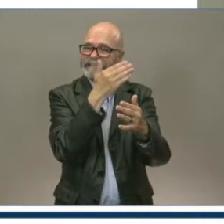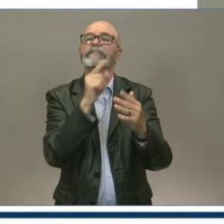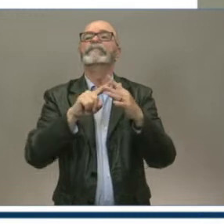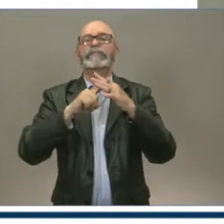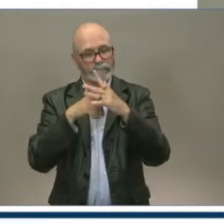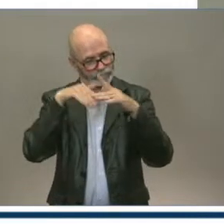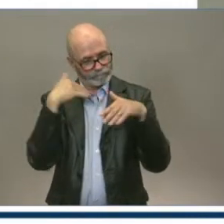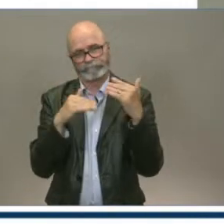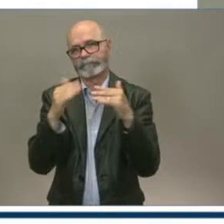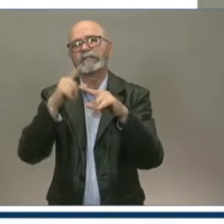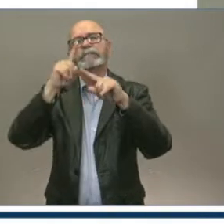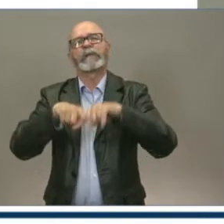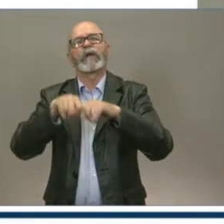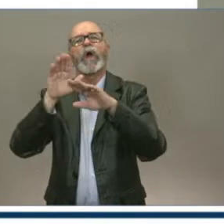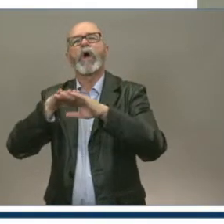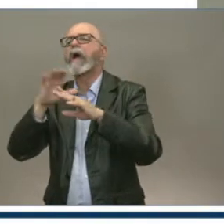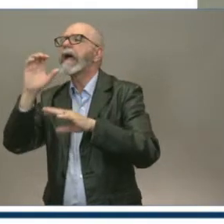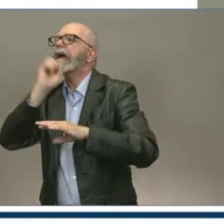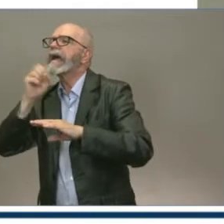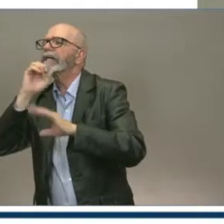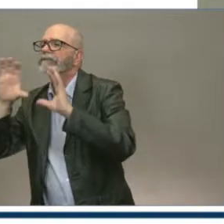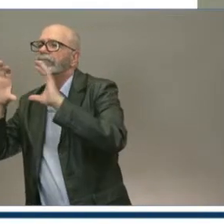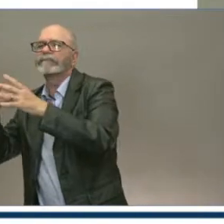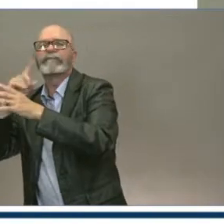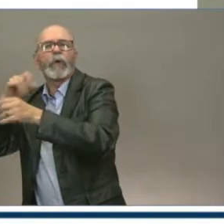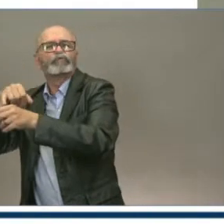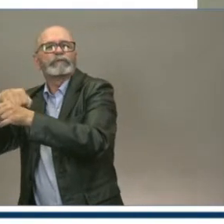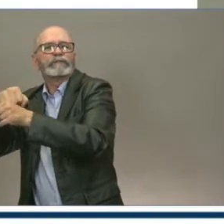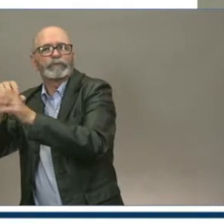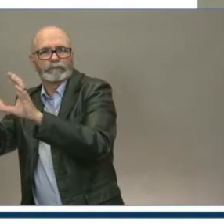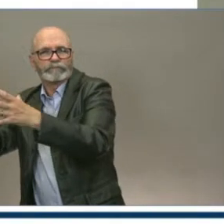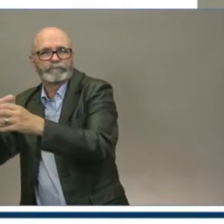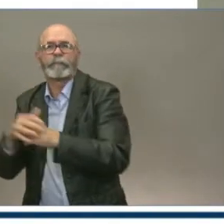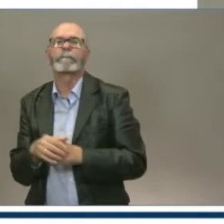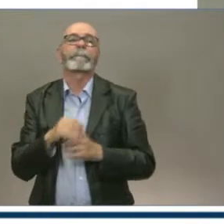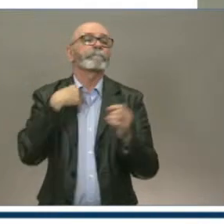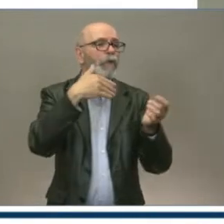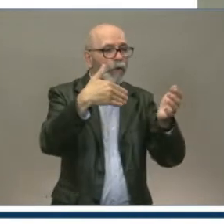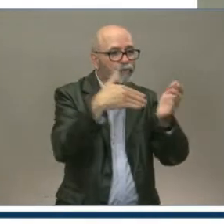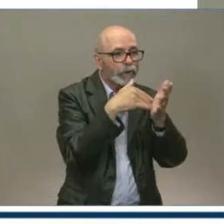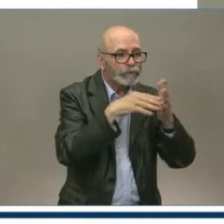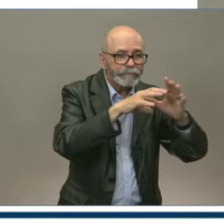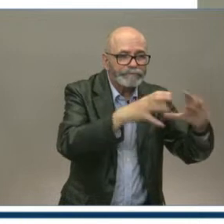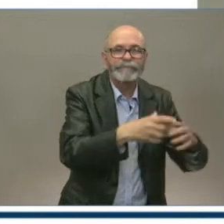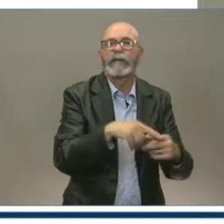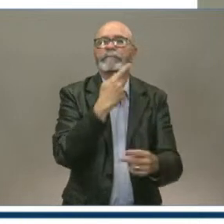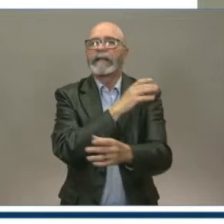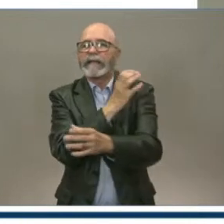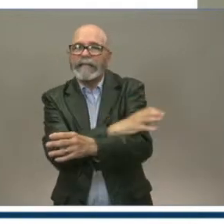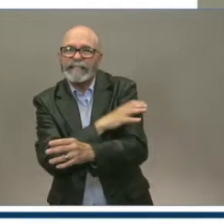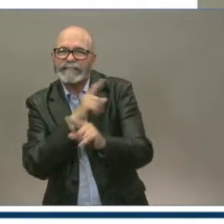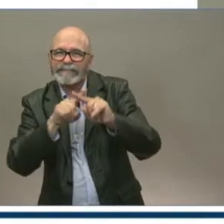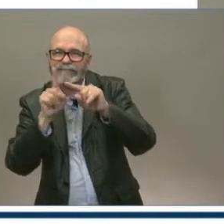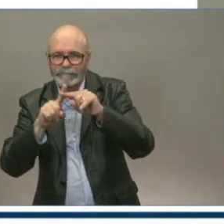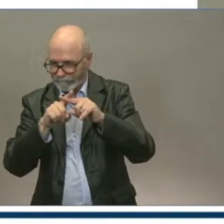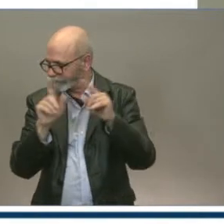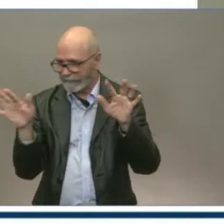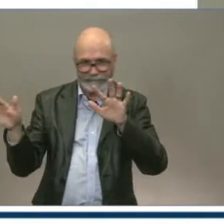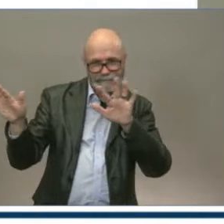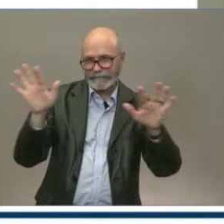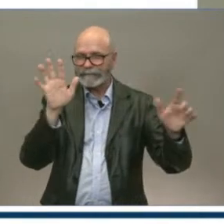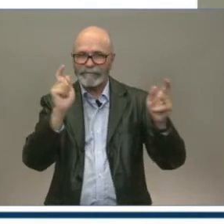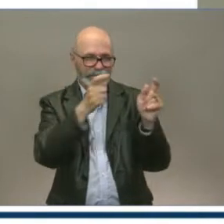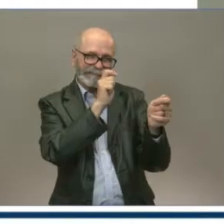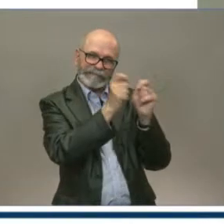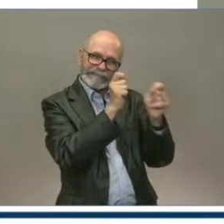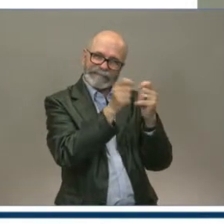a community pharmacy or primary care clinic. So by making their shift, they will get